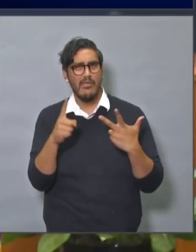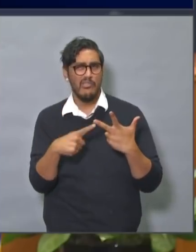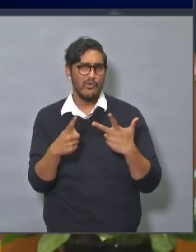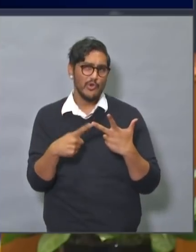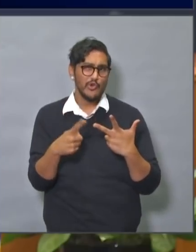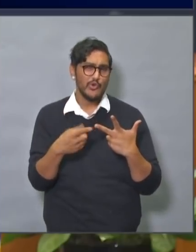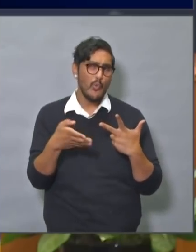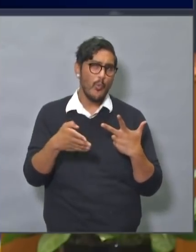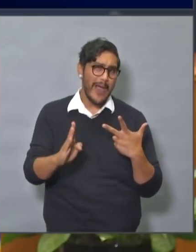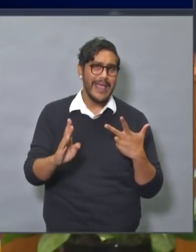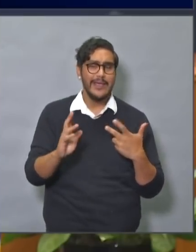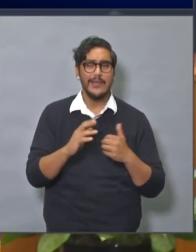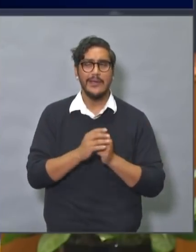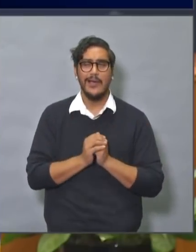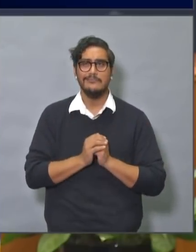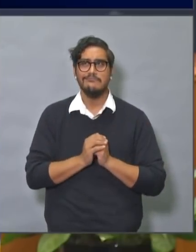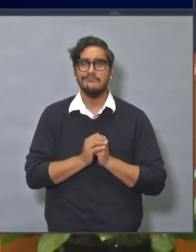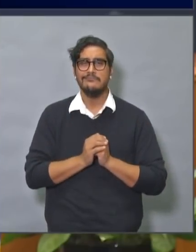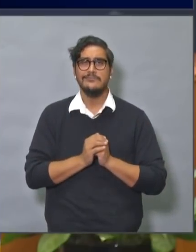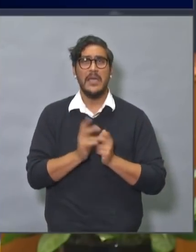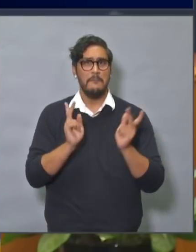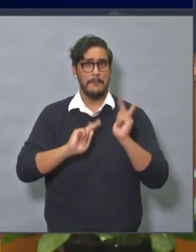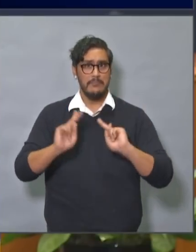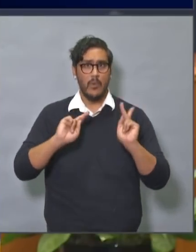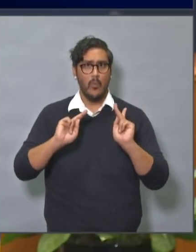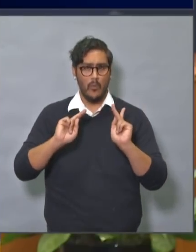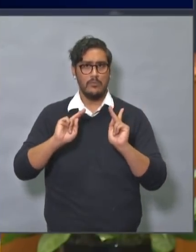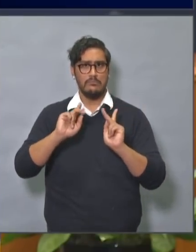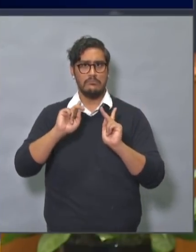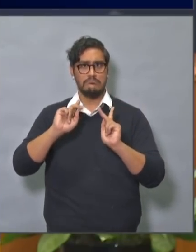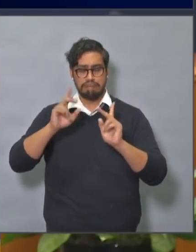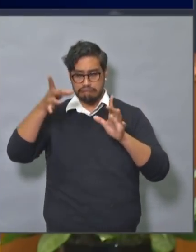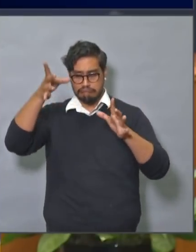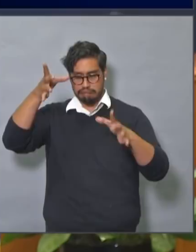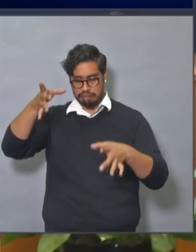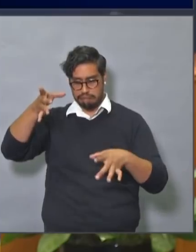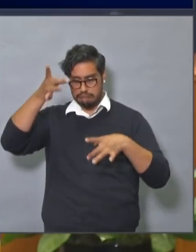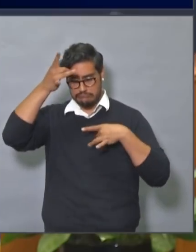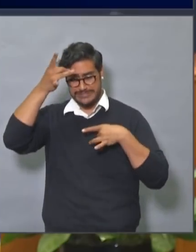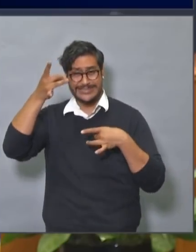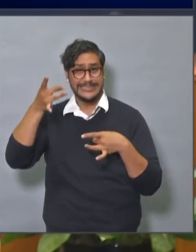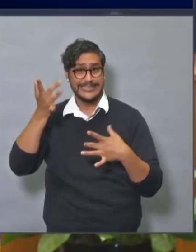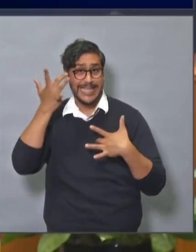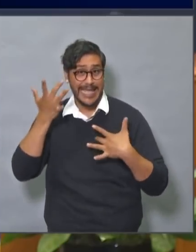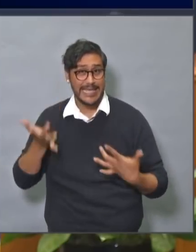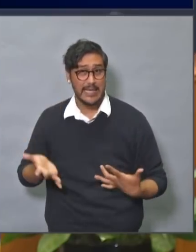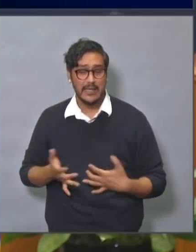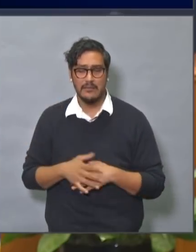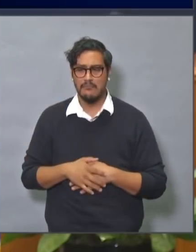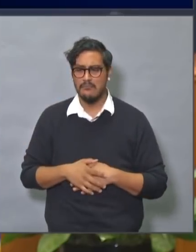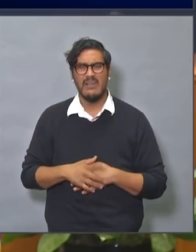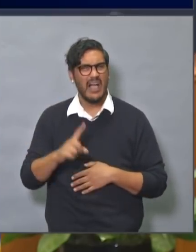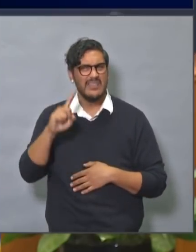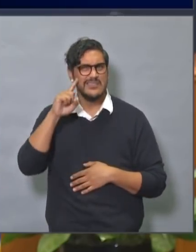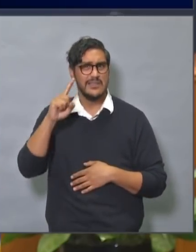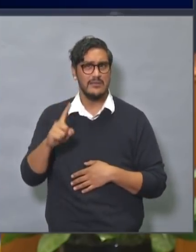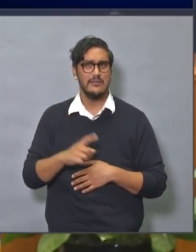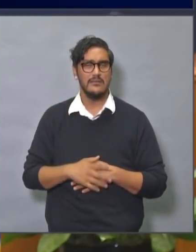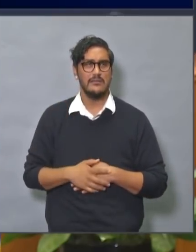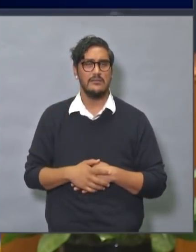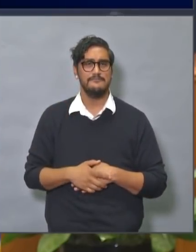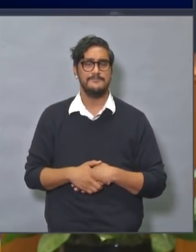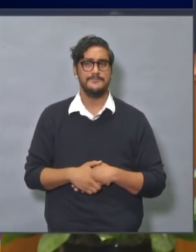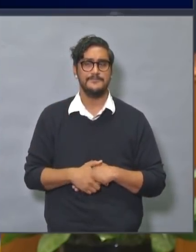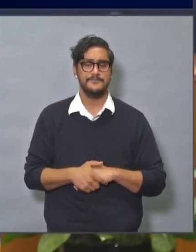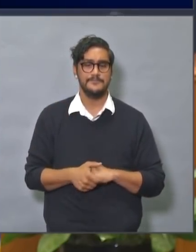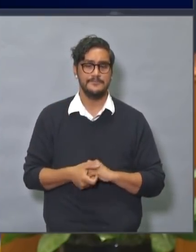way that we think people are becoming infected, which again I think most people are aware